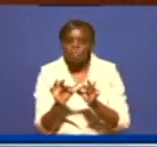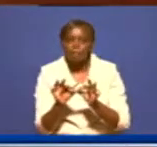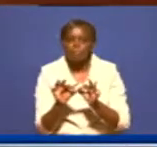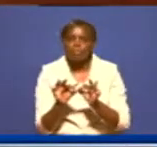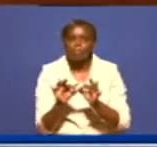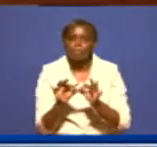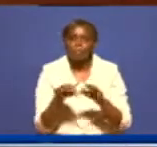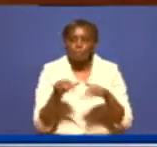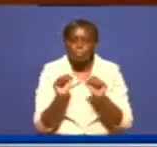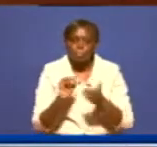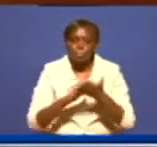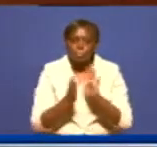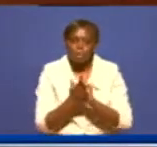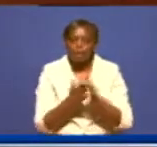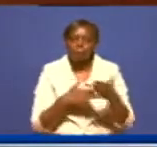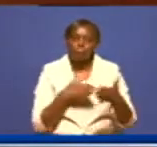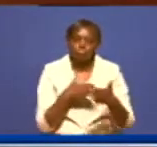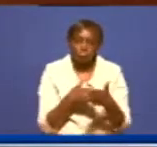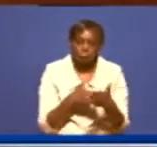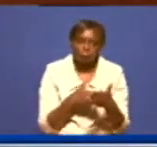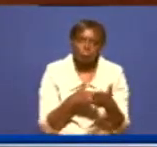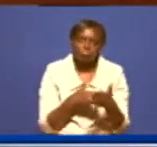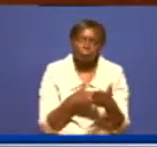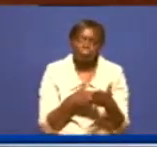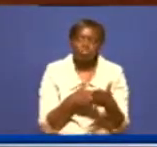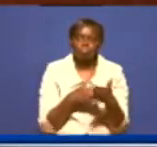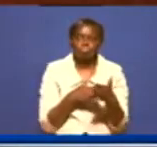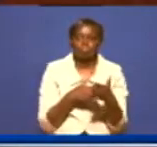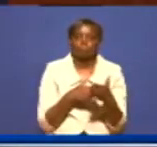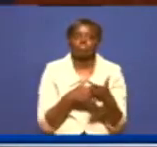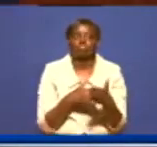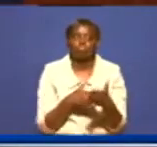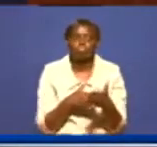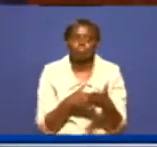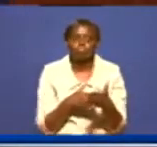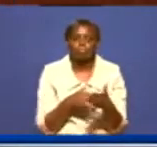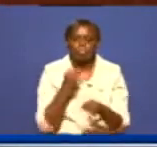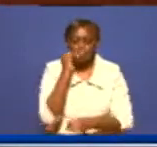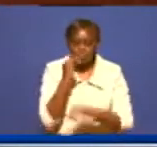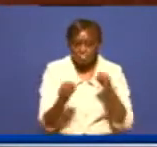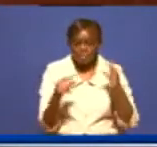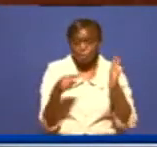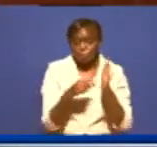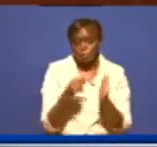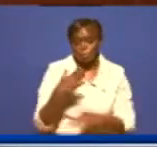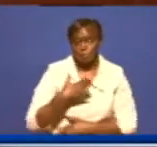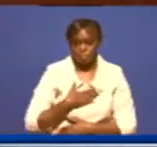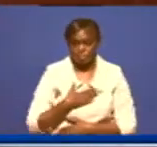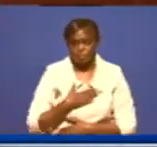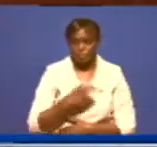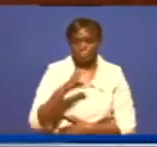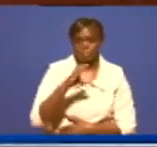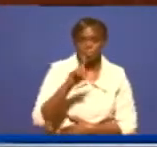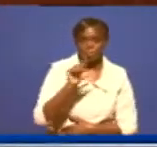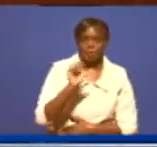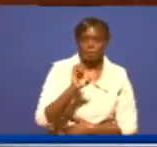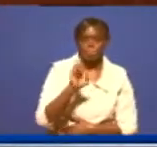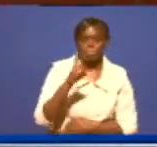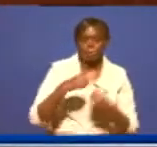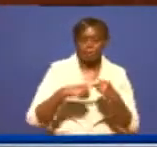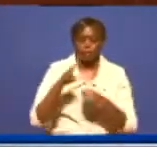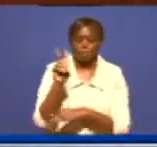it can become deterrent, Madam Speaker. Madam Speaker, the final thing I wanted to make is clause 62. And I